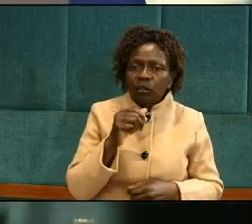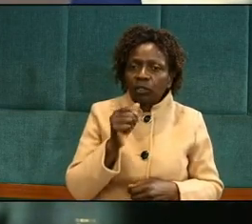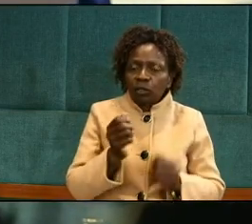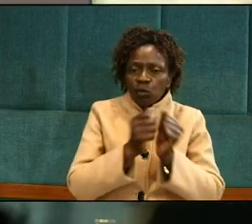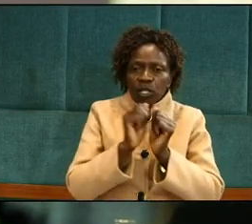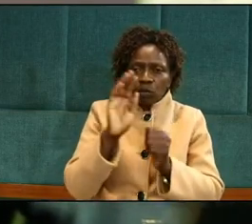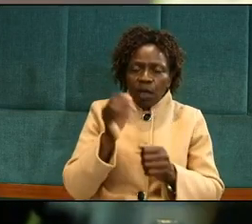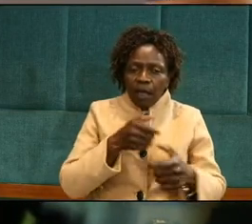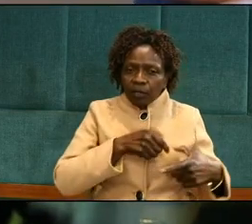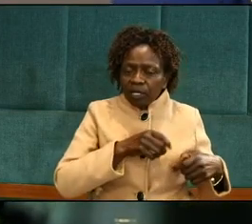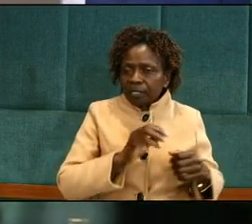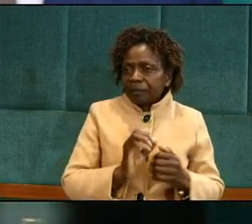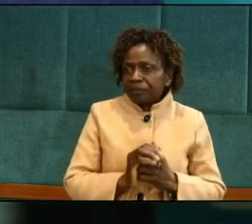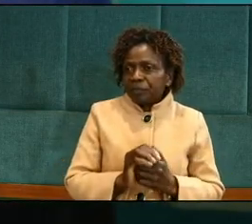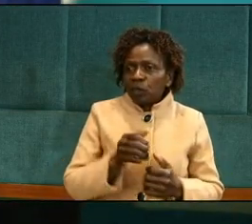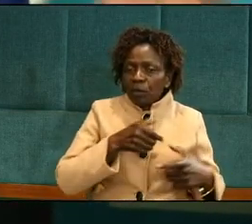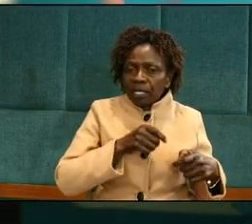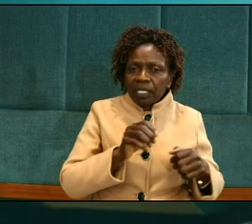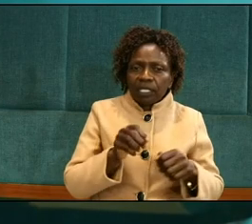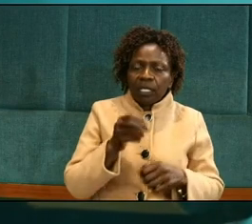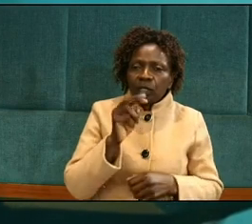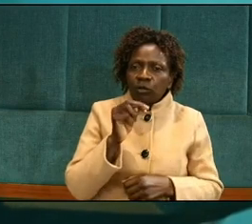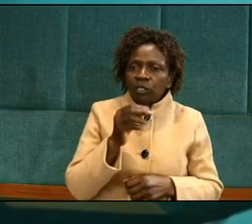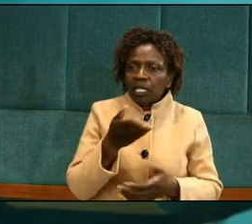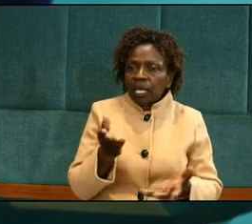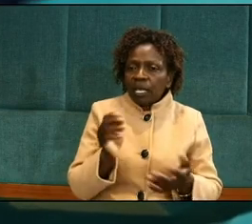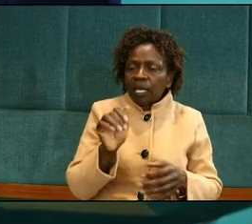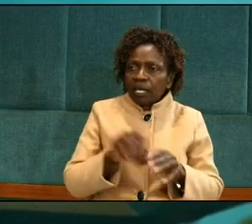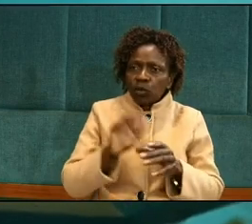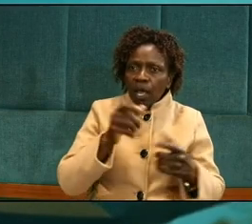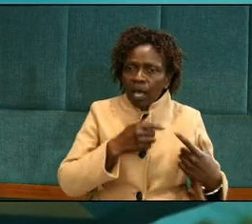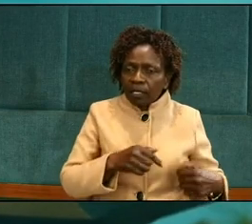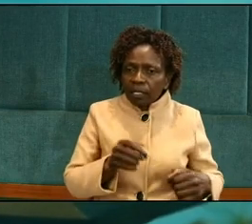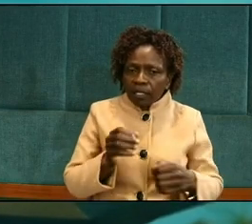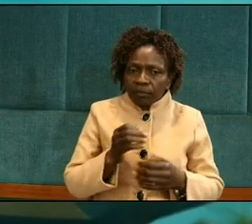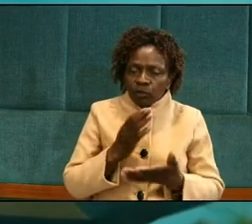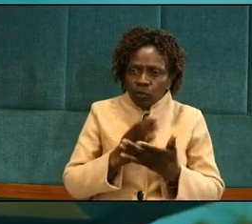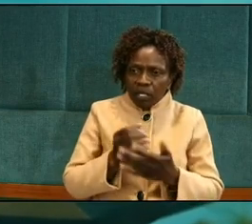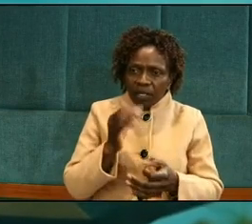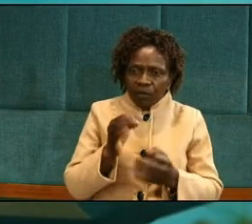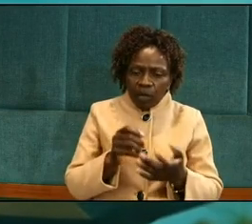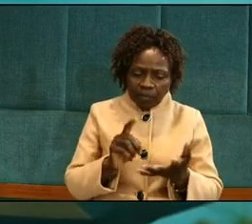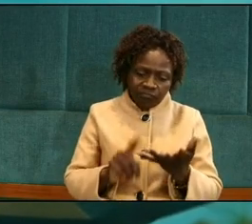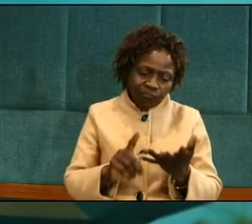partner. Your partner is nowhere anywhere. In fact, if you were to do a head count,